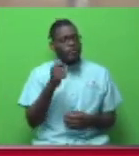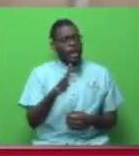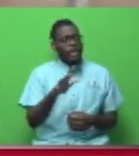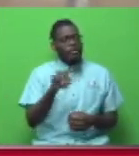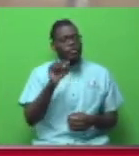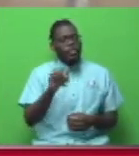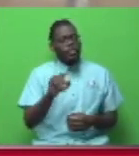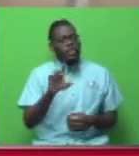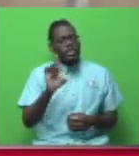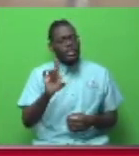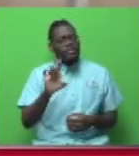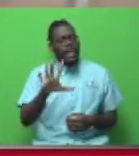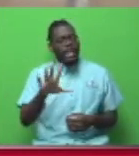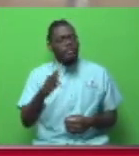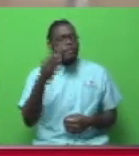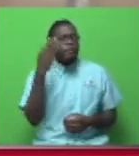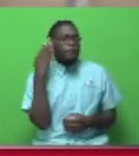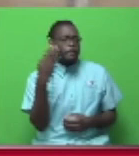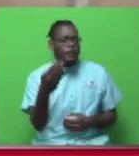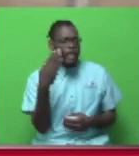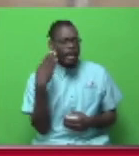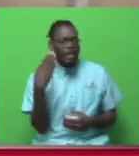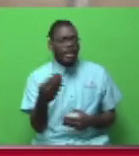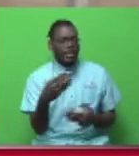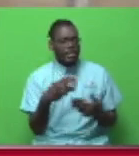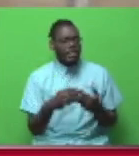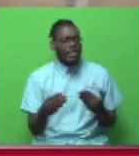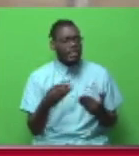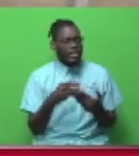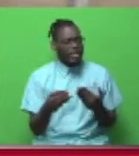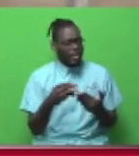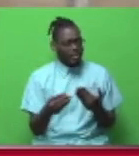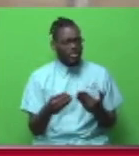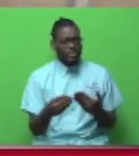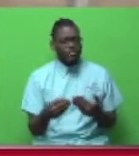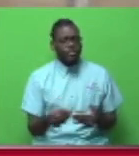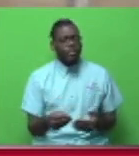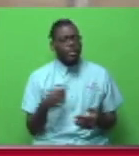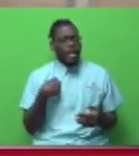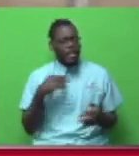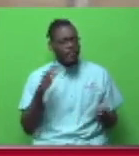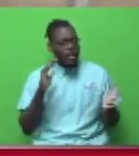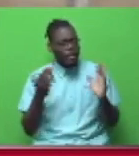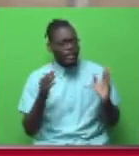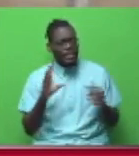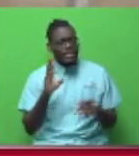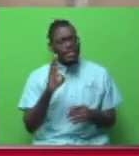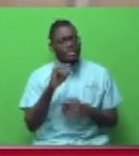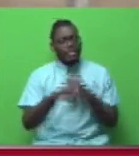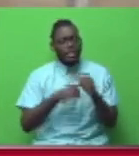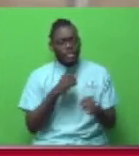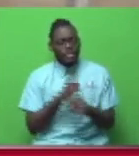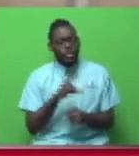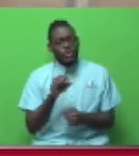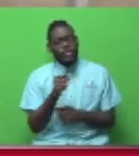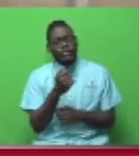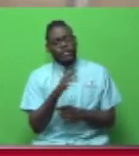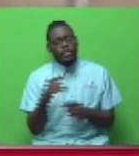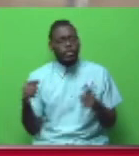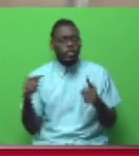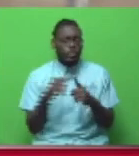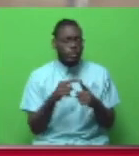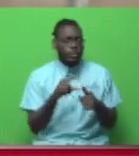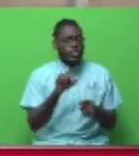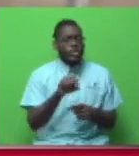4.585 billion, while in comparison for the six-year period, 2015 to 2021,